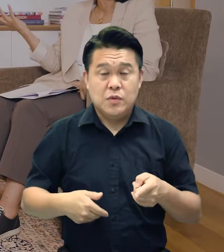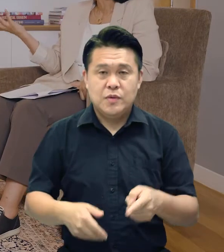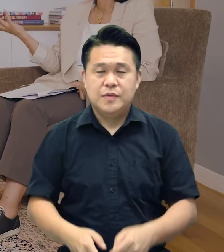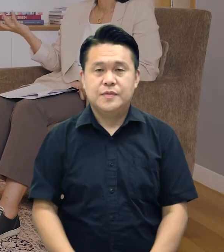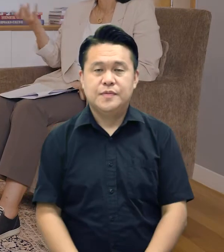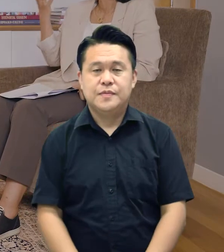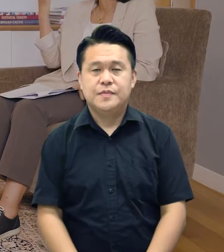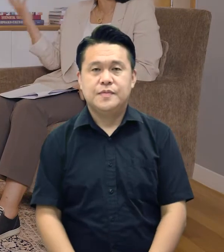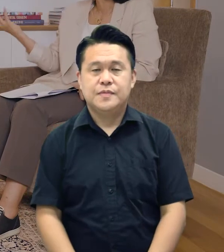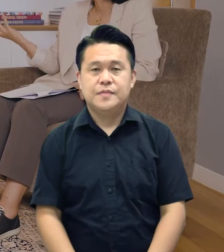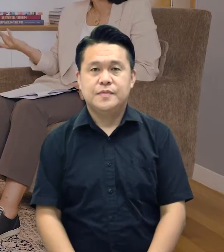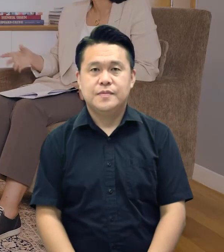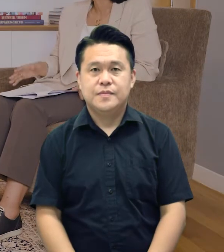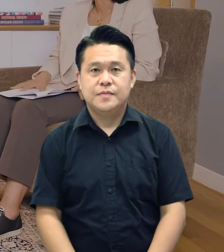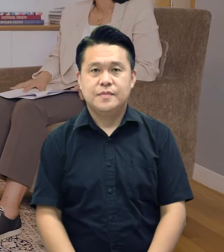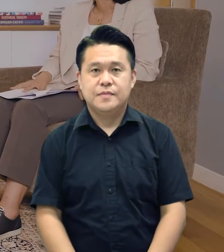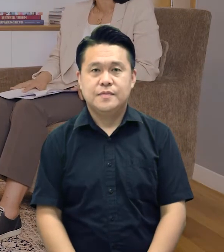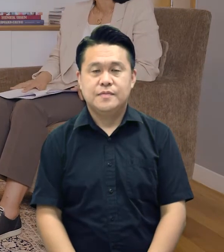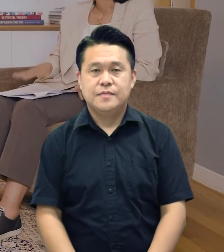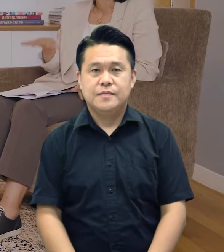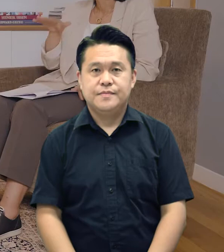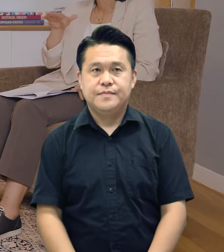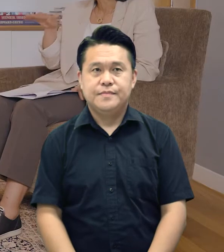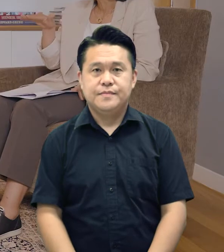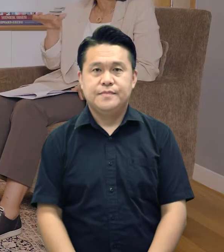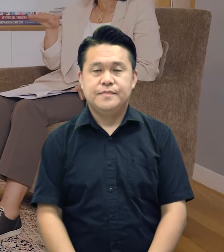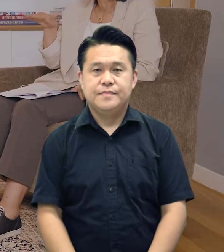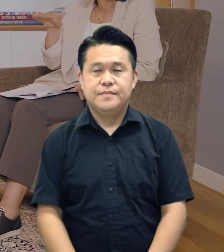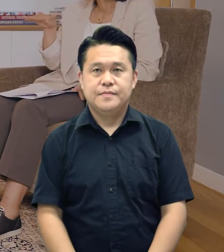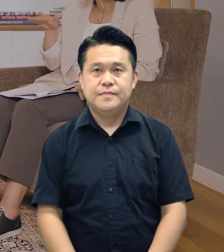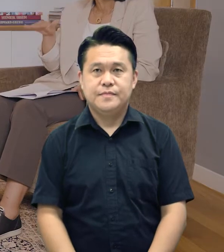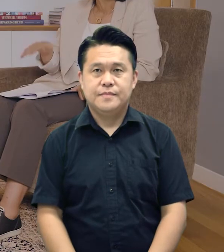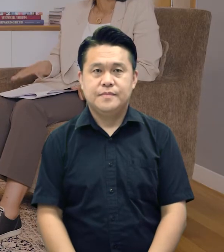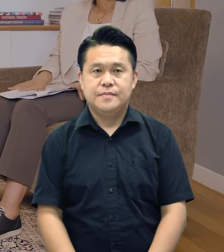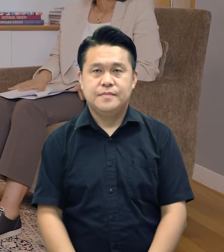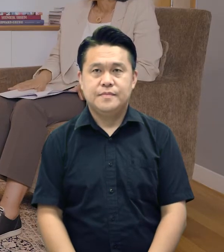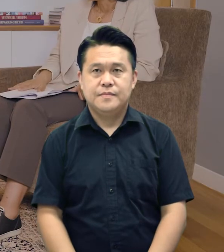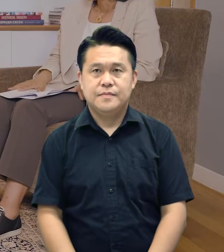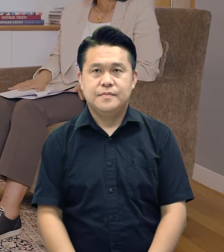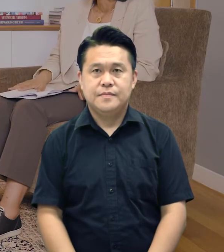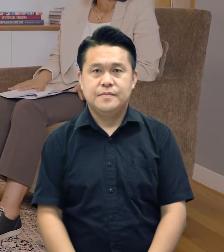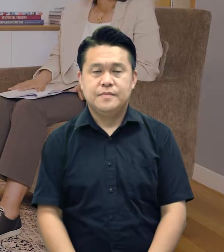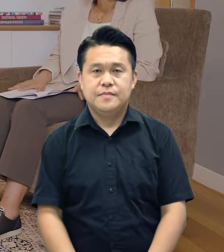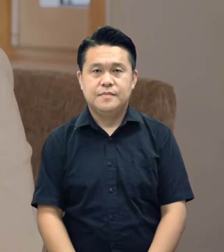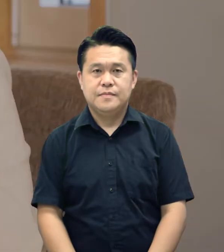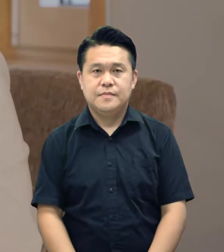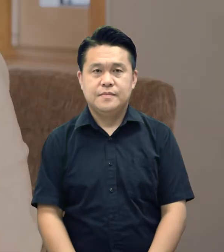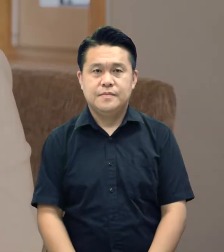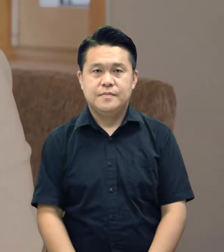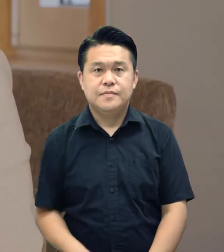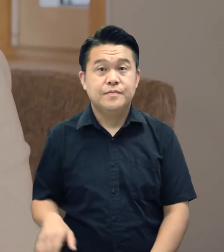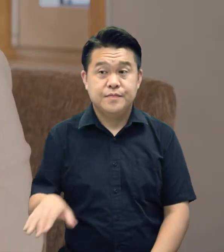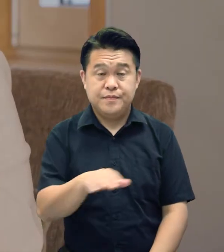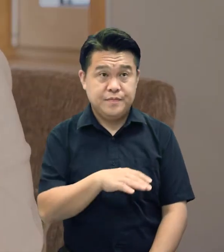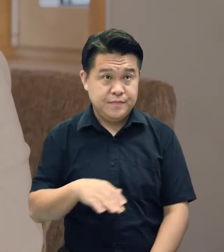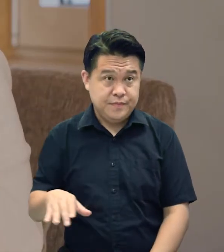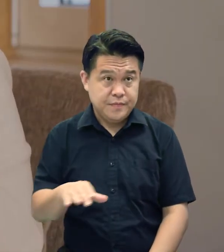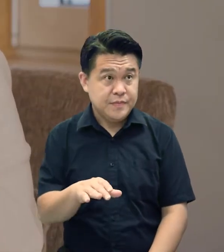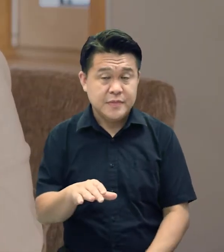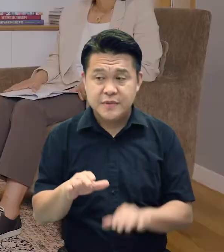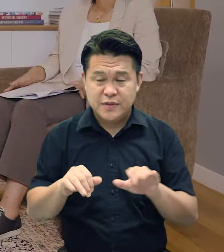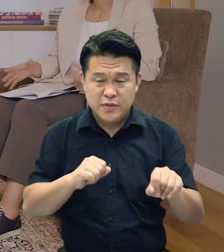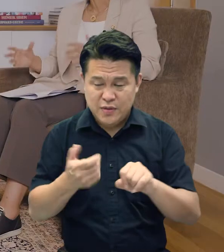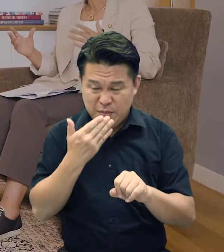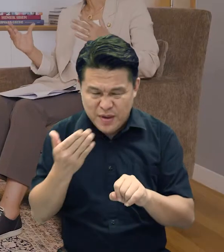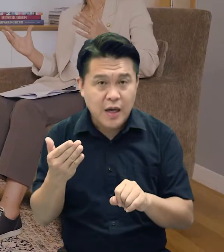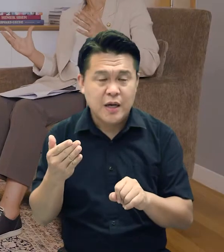those hatred and discrimination. Right. A very safe standard. And it's the first thing we can do.